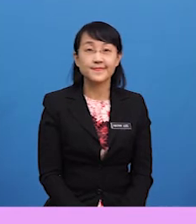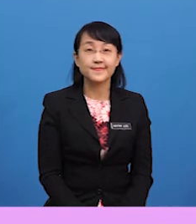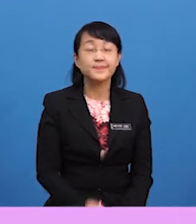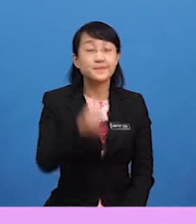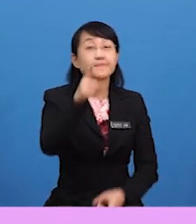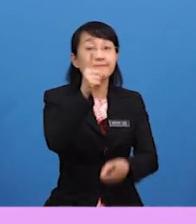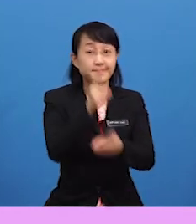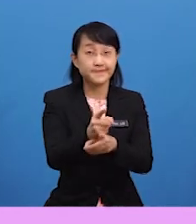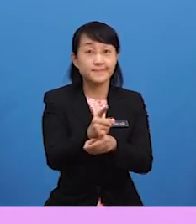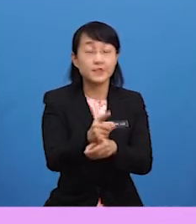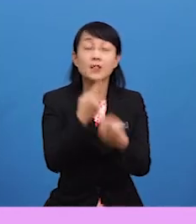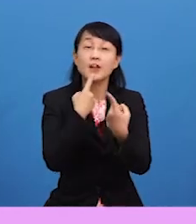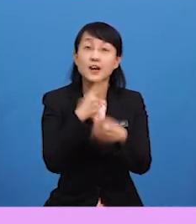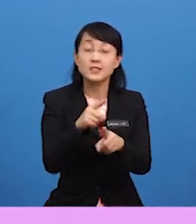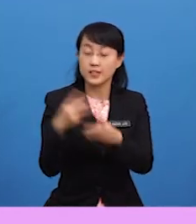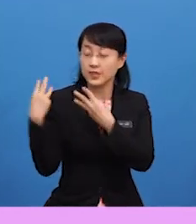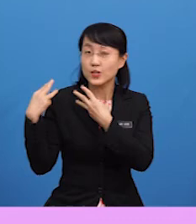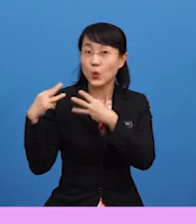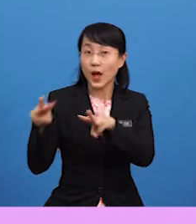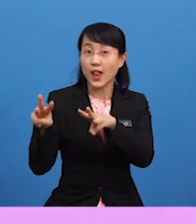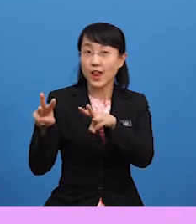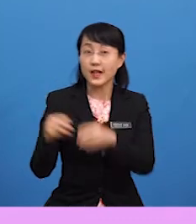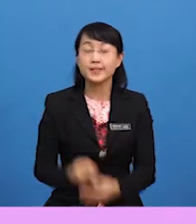You are right. It's while.